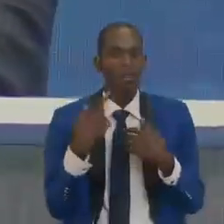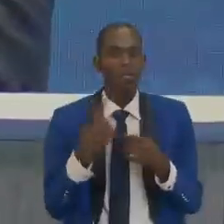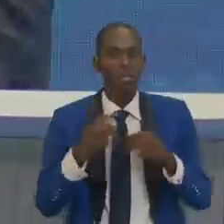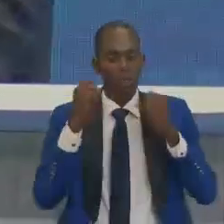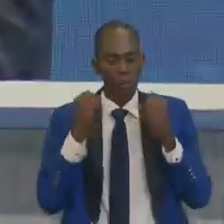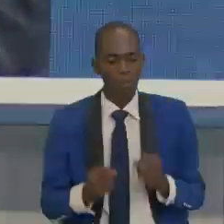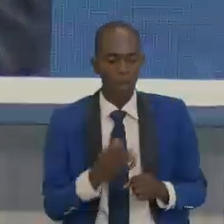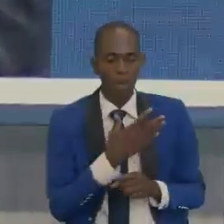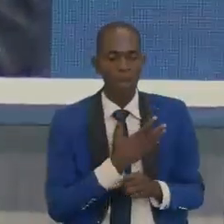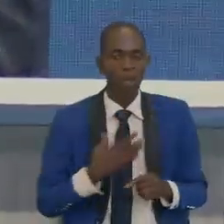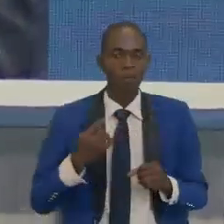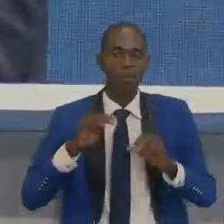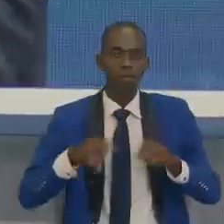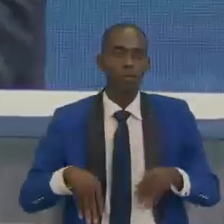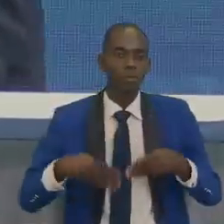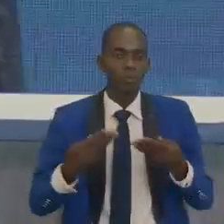provision.